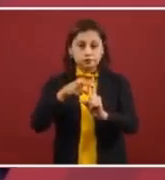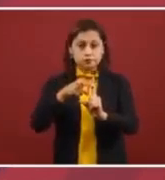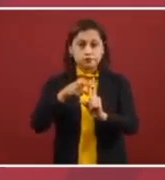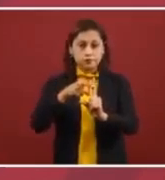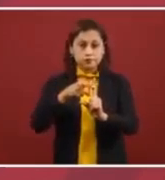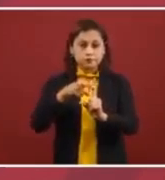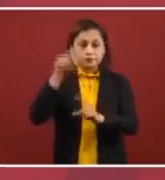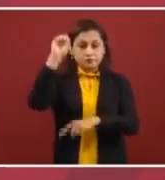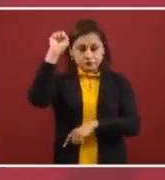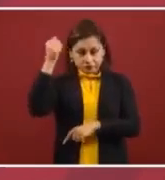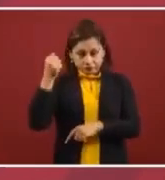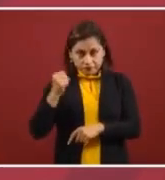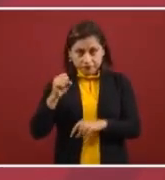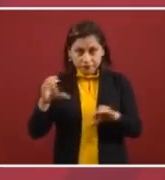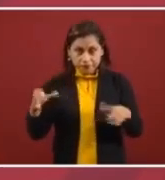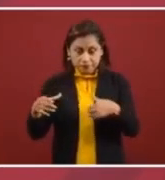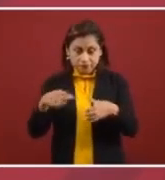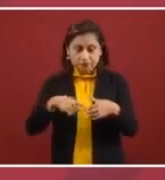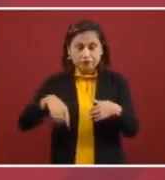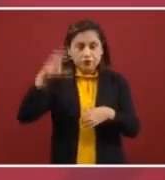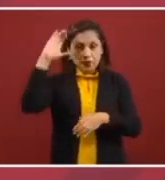and the people from Culiacán,